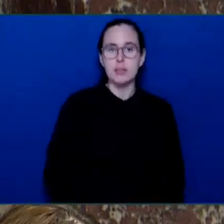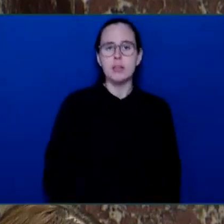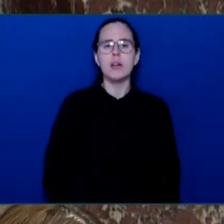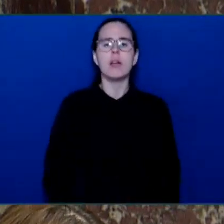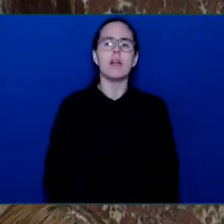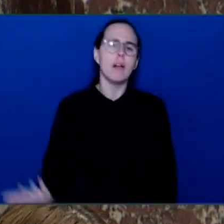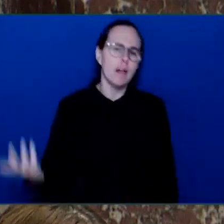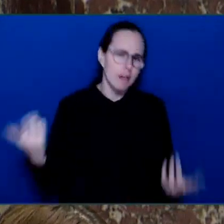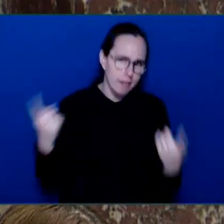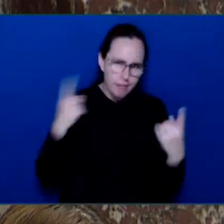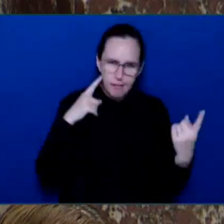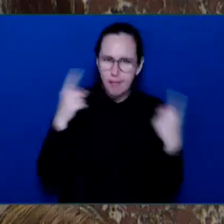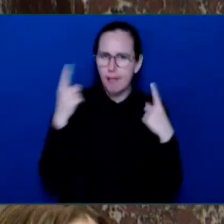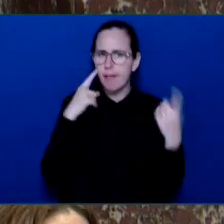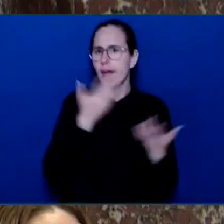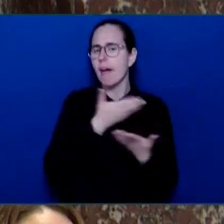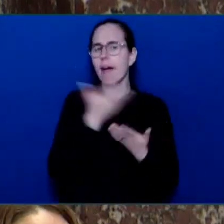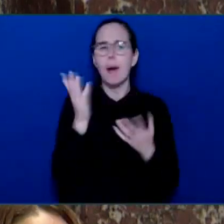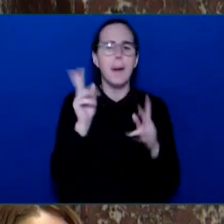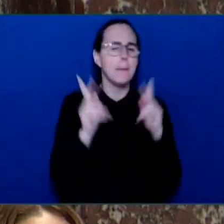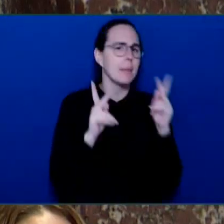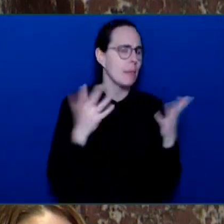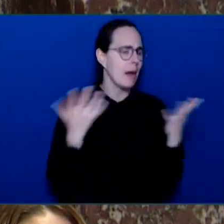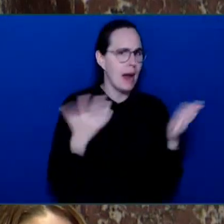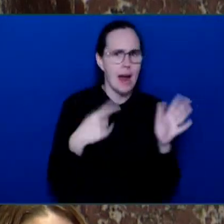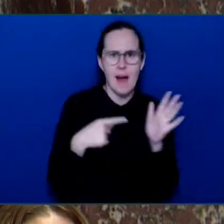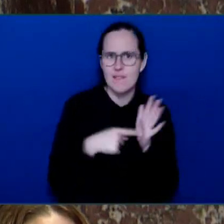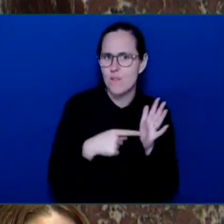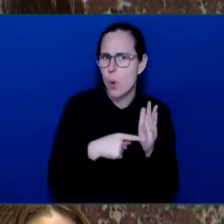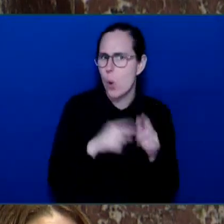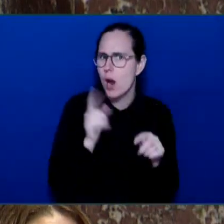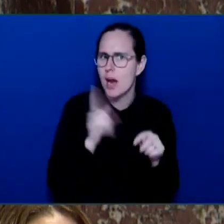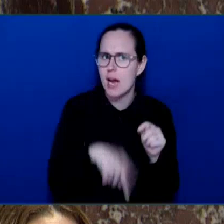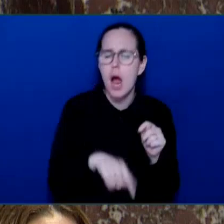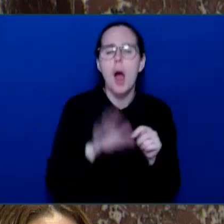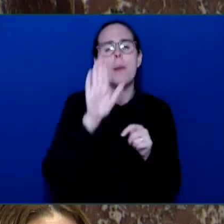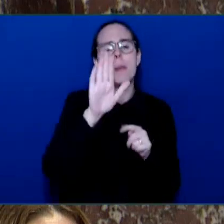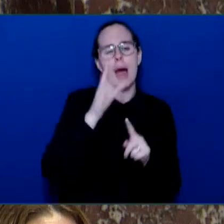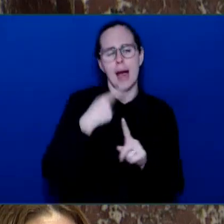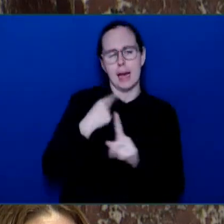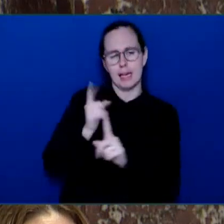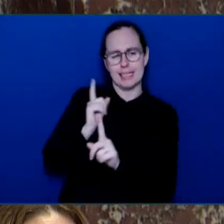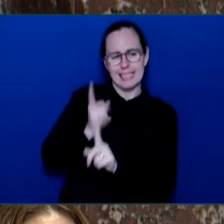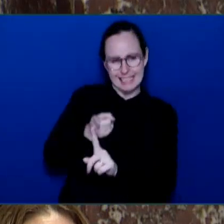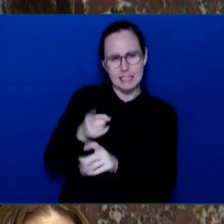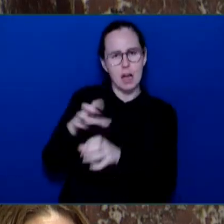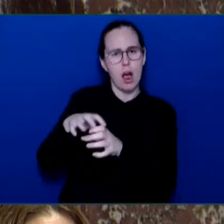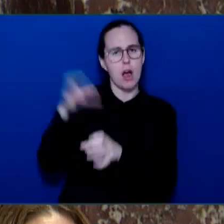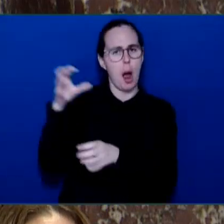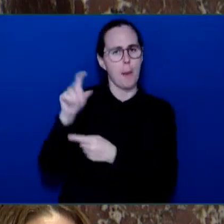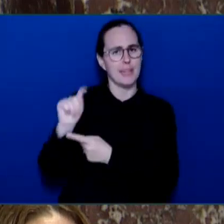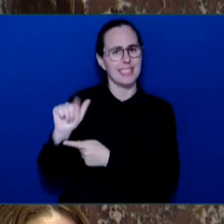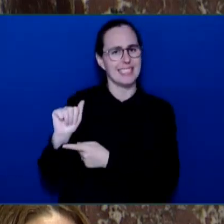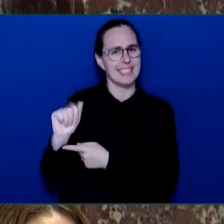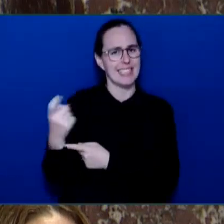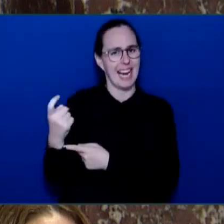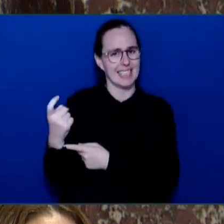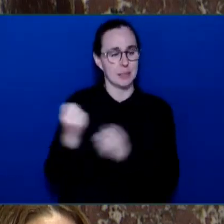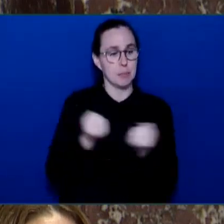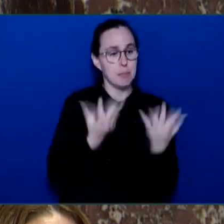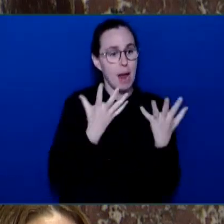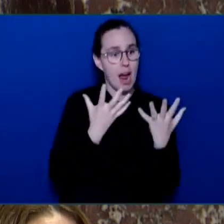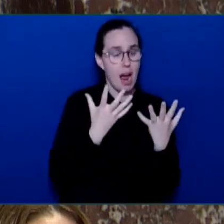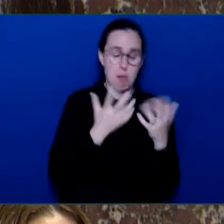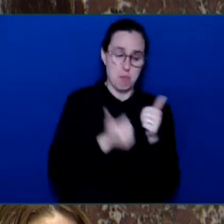that strikes at the heart of many people. And as we see from polling, the majority of people in this province wants to get rid of it. The carbon tax, when you're filling up